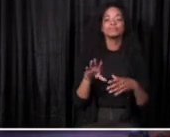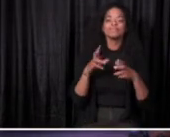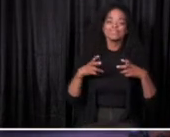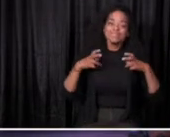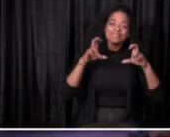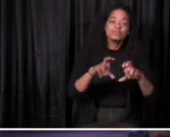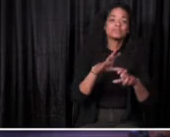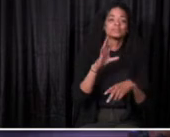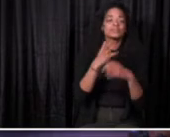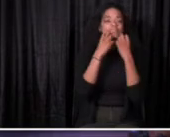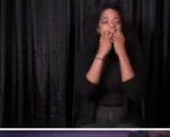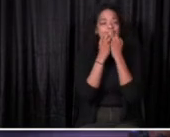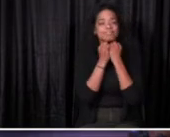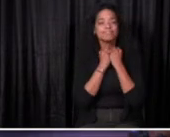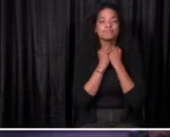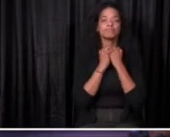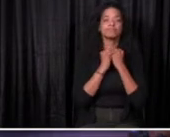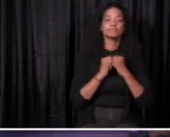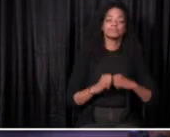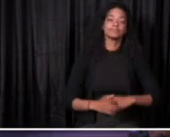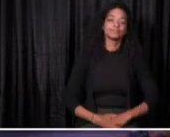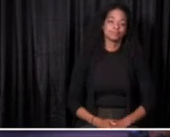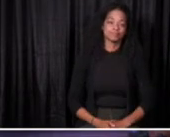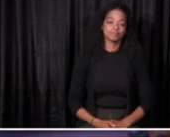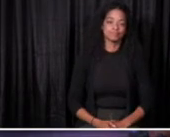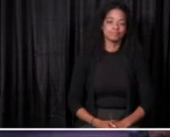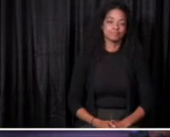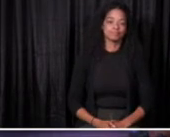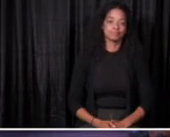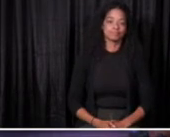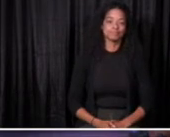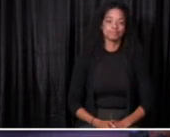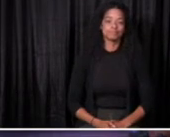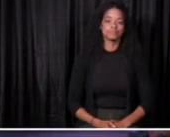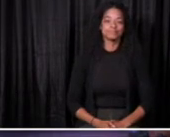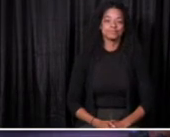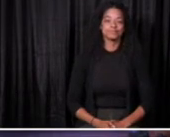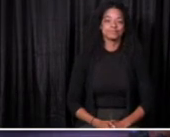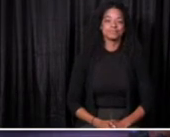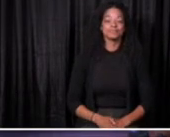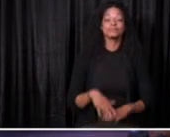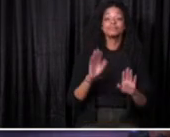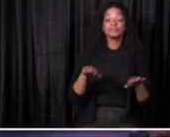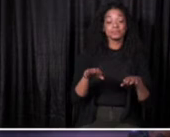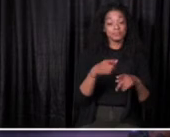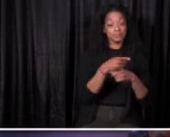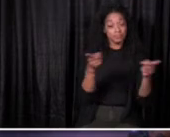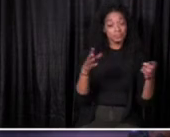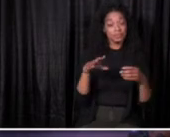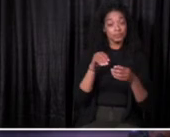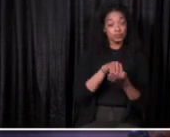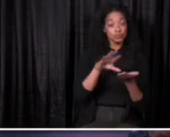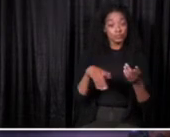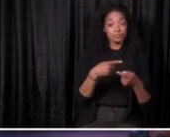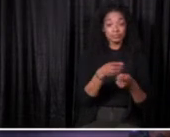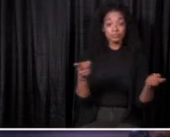for our students. Students, today is a proud day.